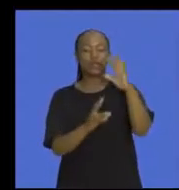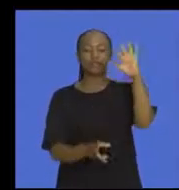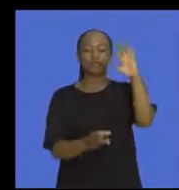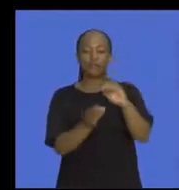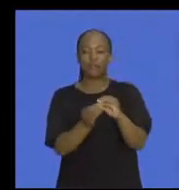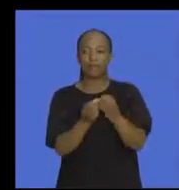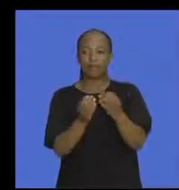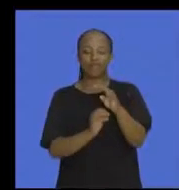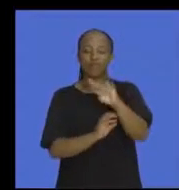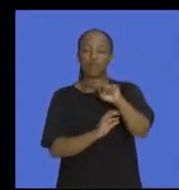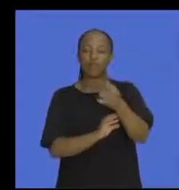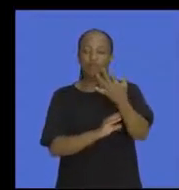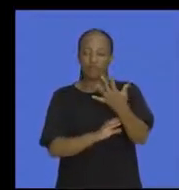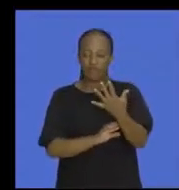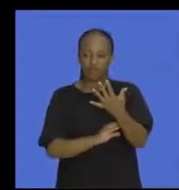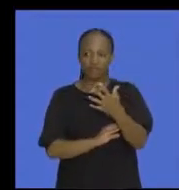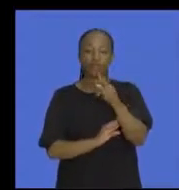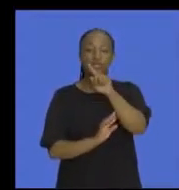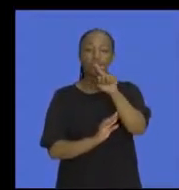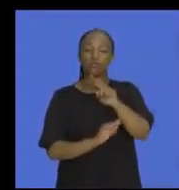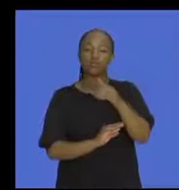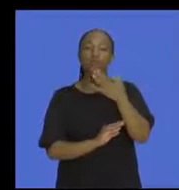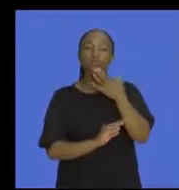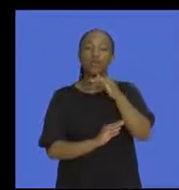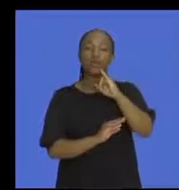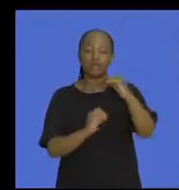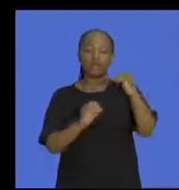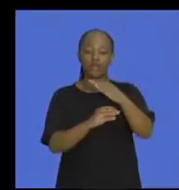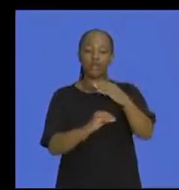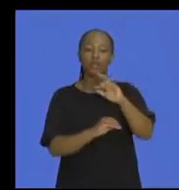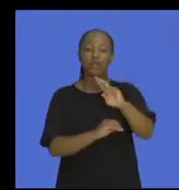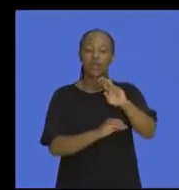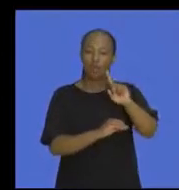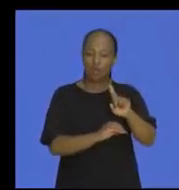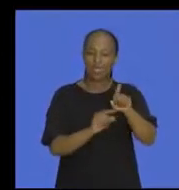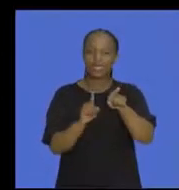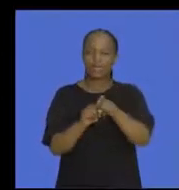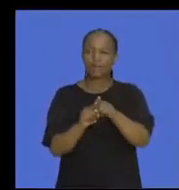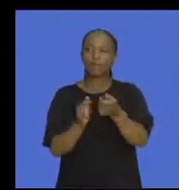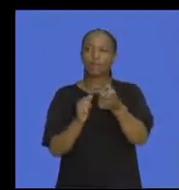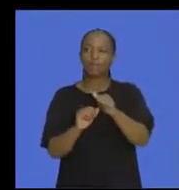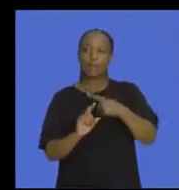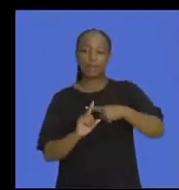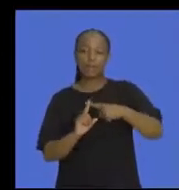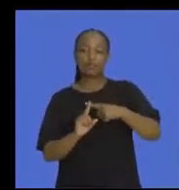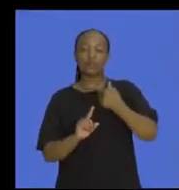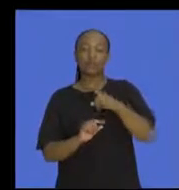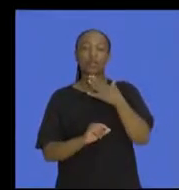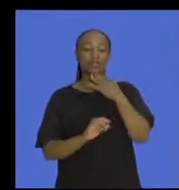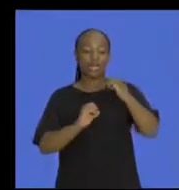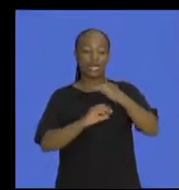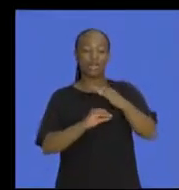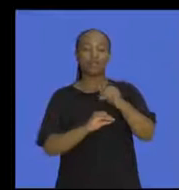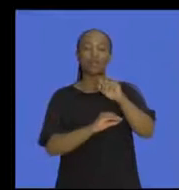to the sum of the current through R1 plus the current through R2.